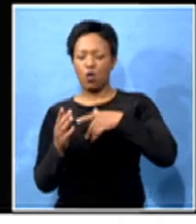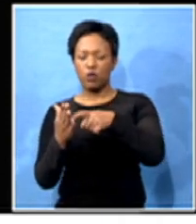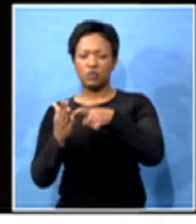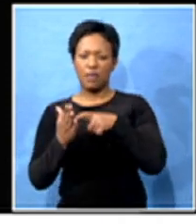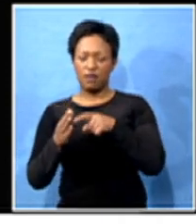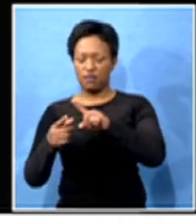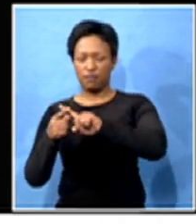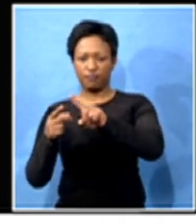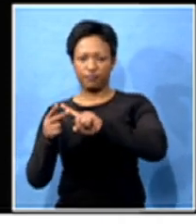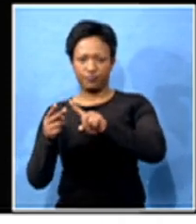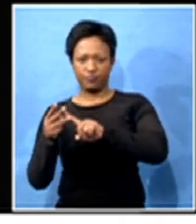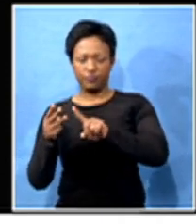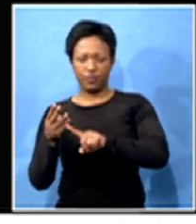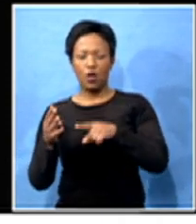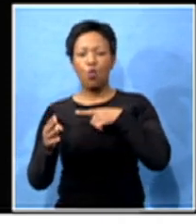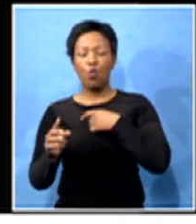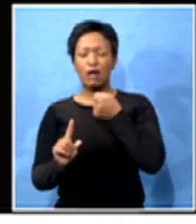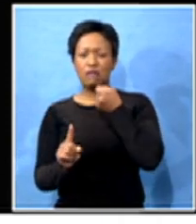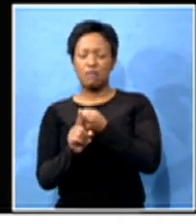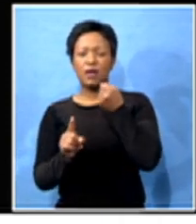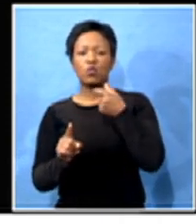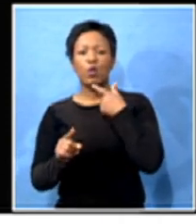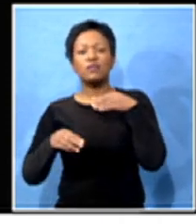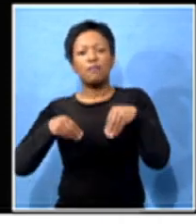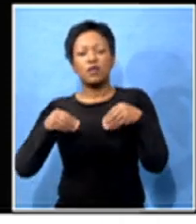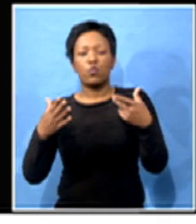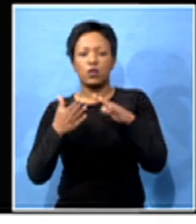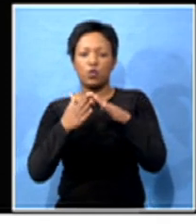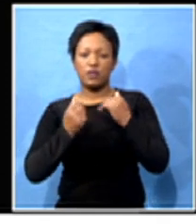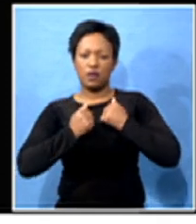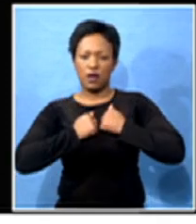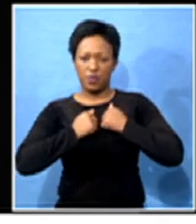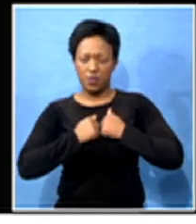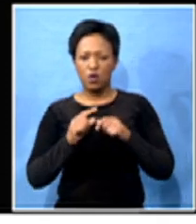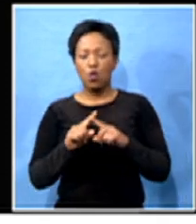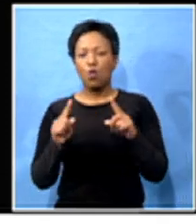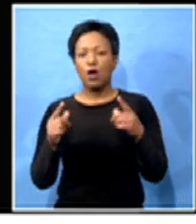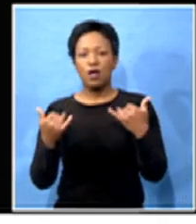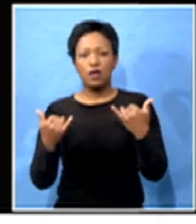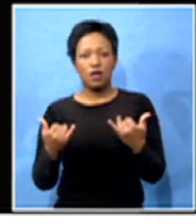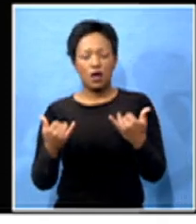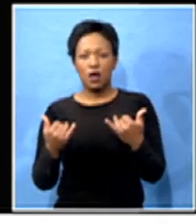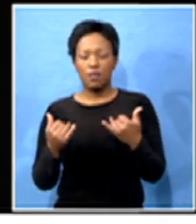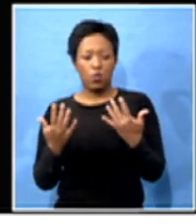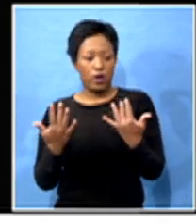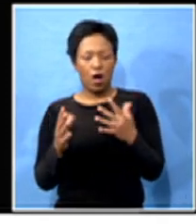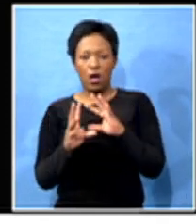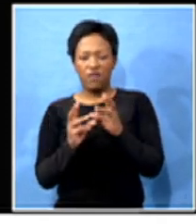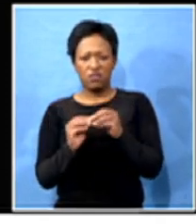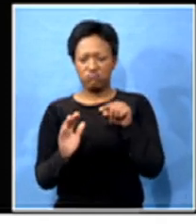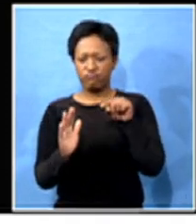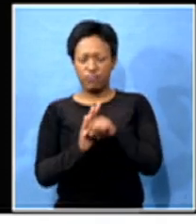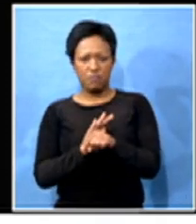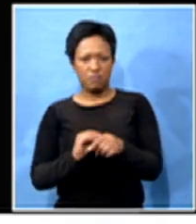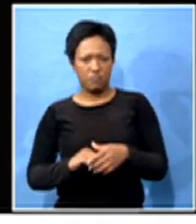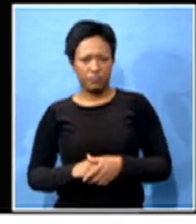of the impacts of mining around our communities, because we have lost almost everything. So, Susan,